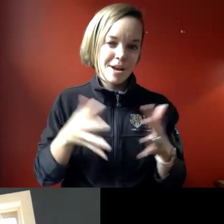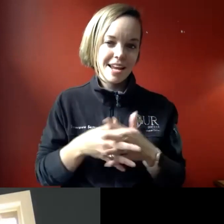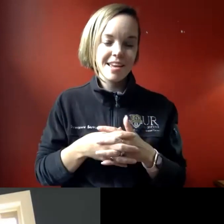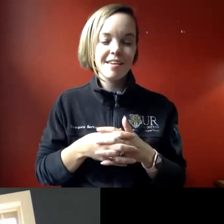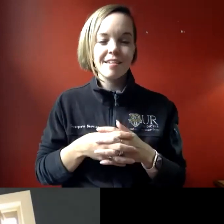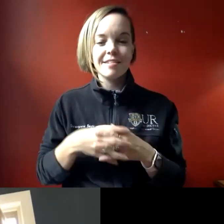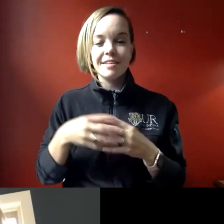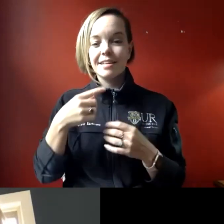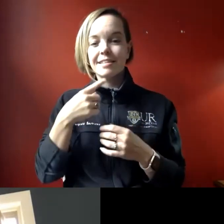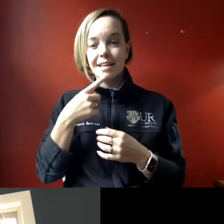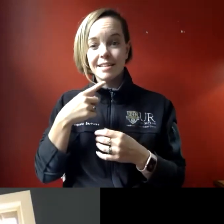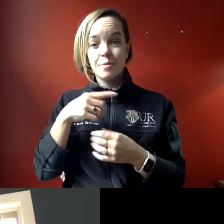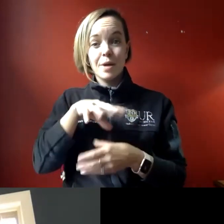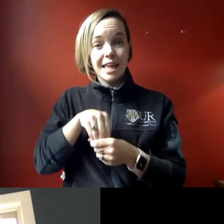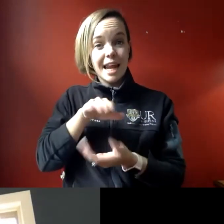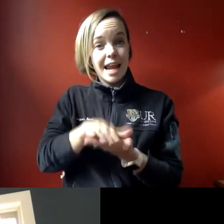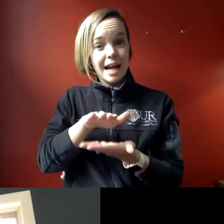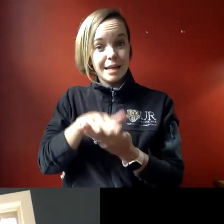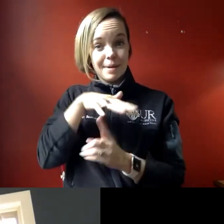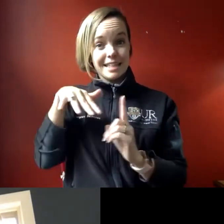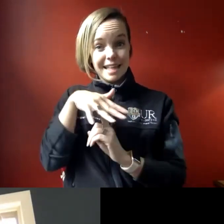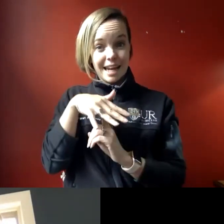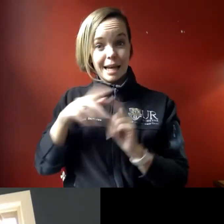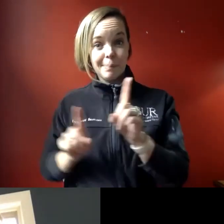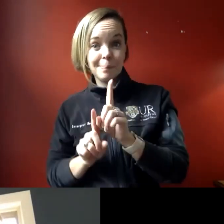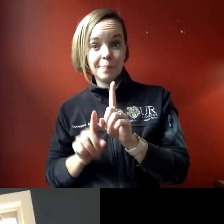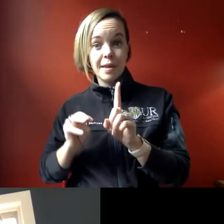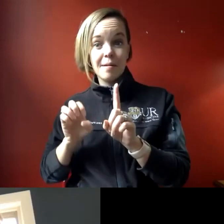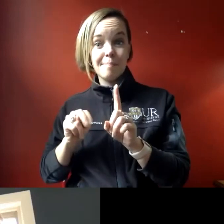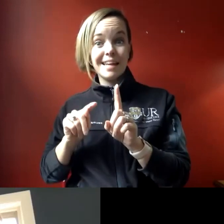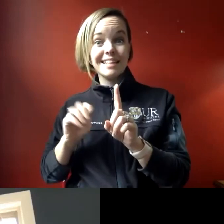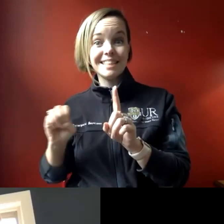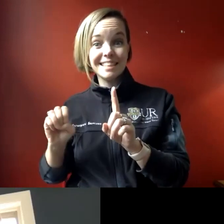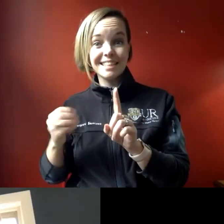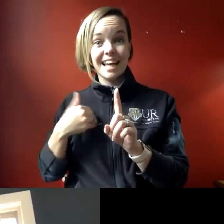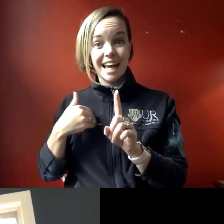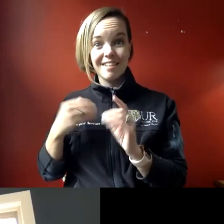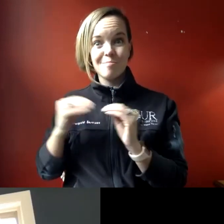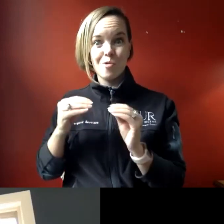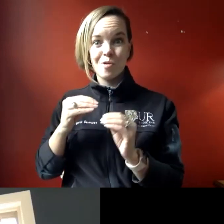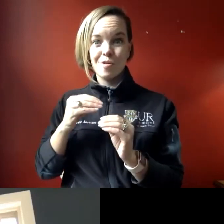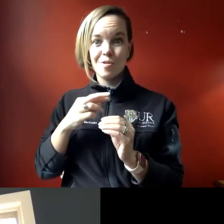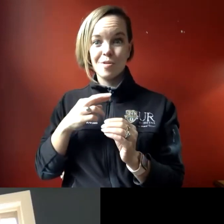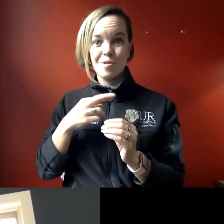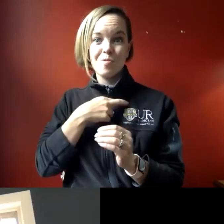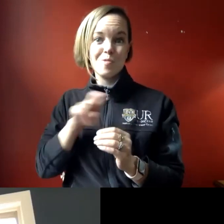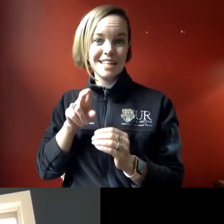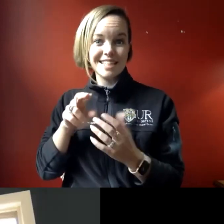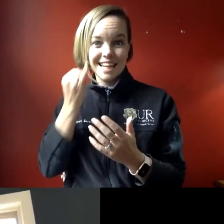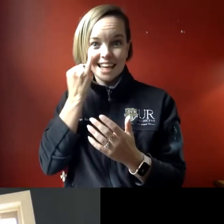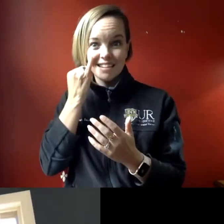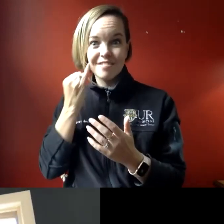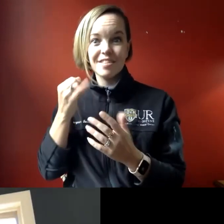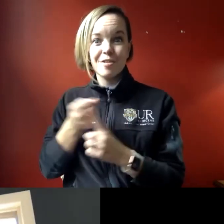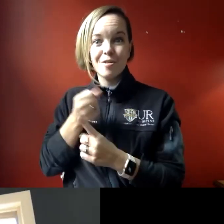in academic settings, mentees have a lot more at stake when dealing with sexual harassment by mentors or any authority figure, since they need